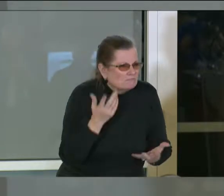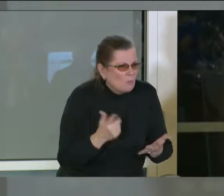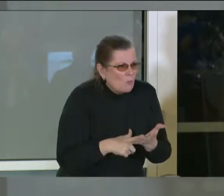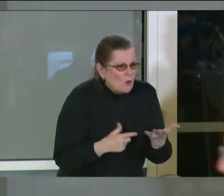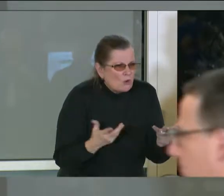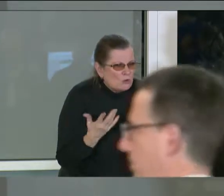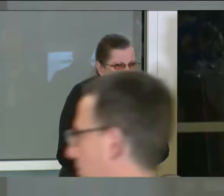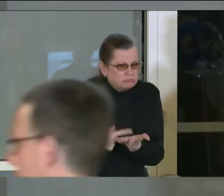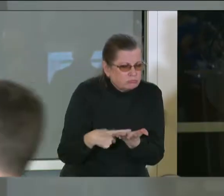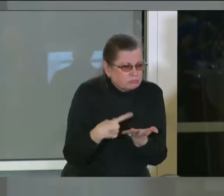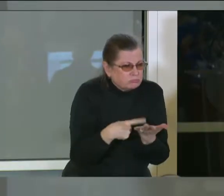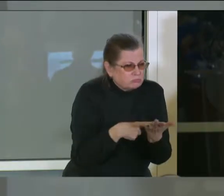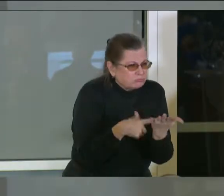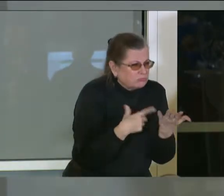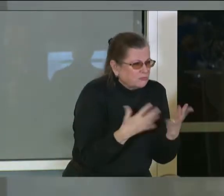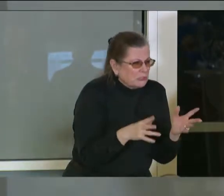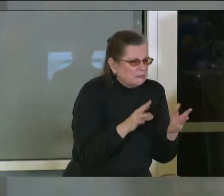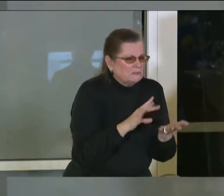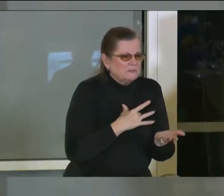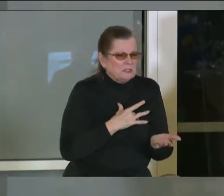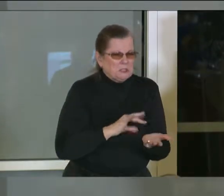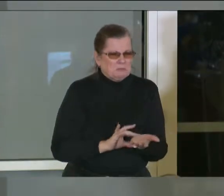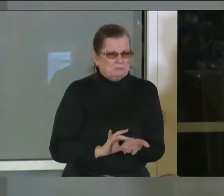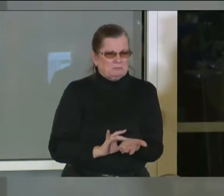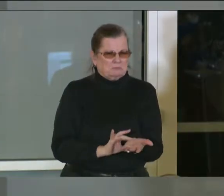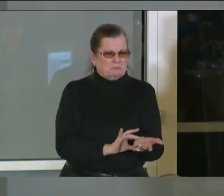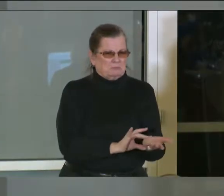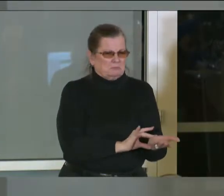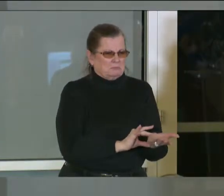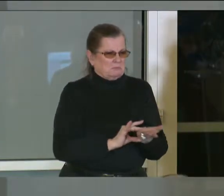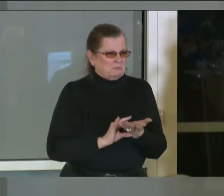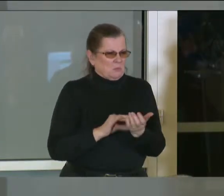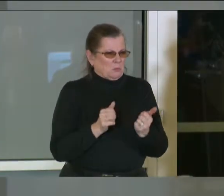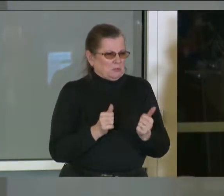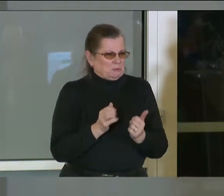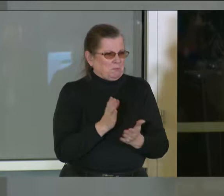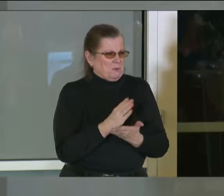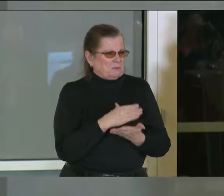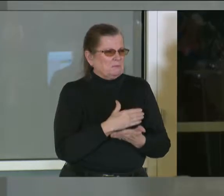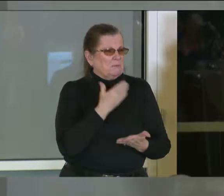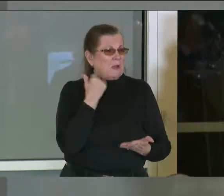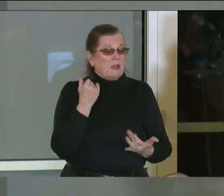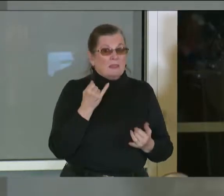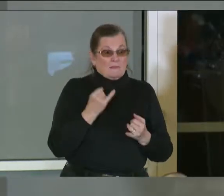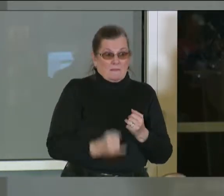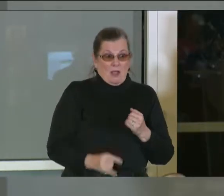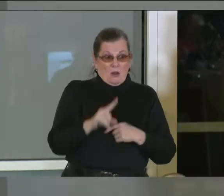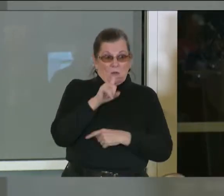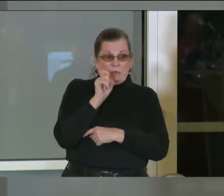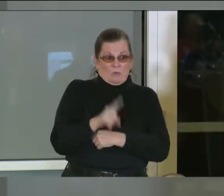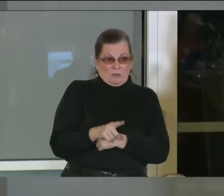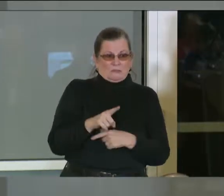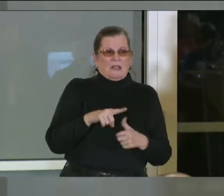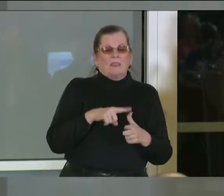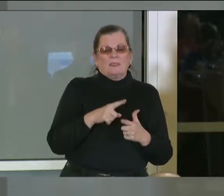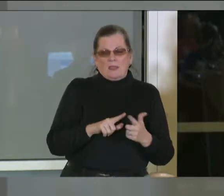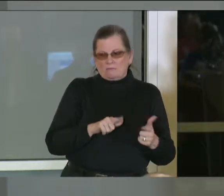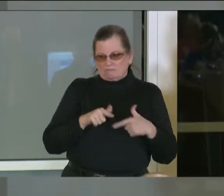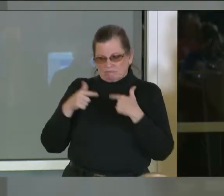residents from all 8 wards. So we're going to pull that up real quick, do one more survey, and then we're going to hear from the mayor so that